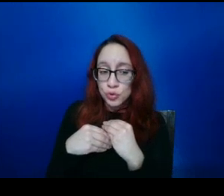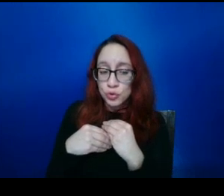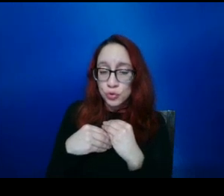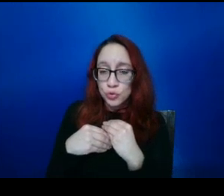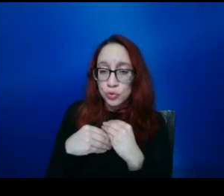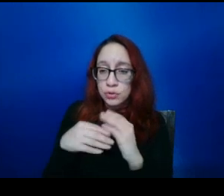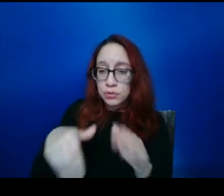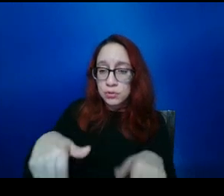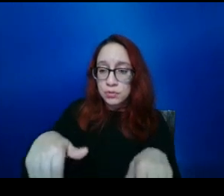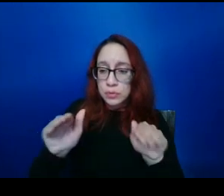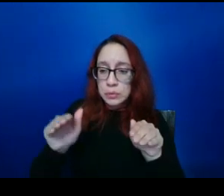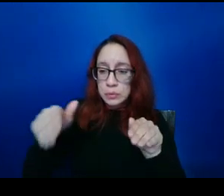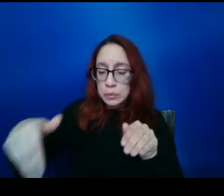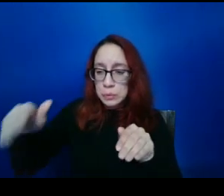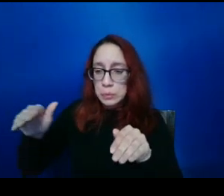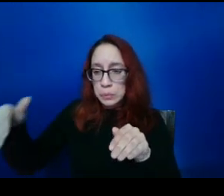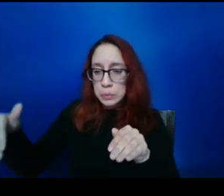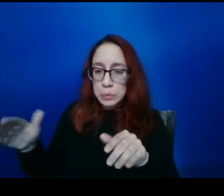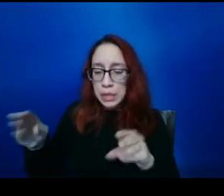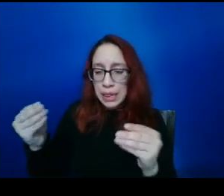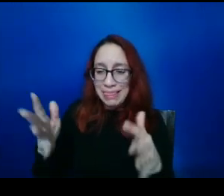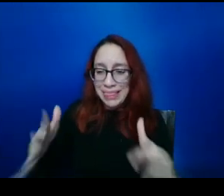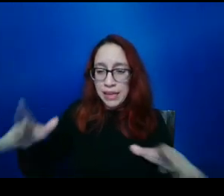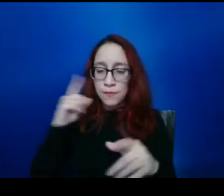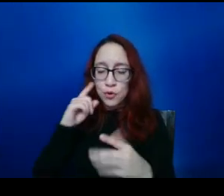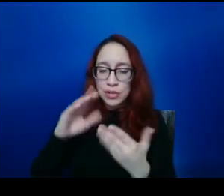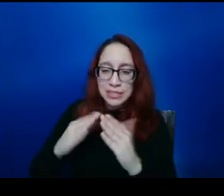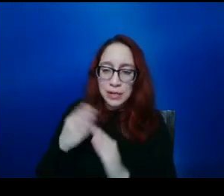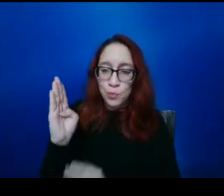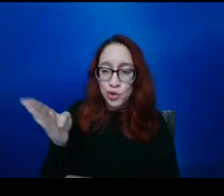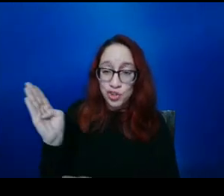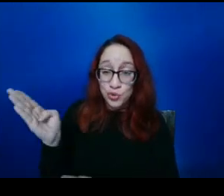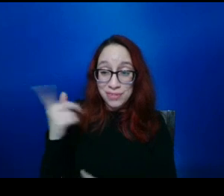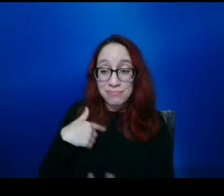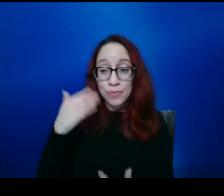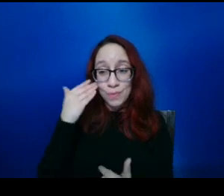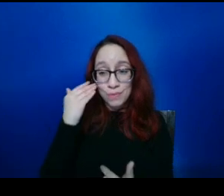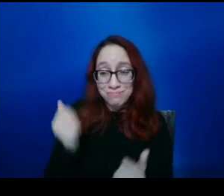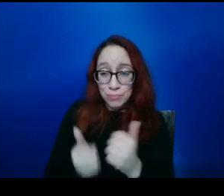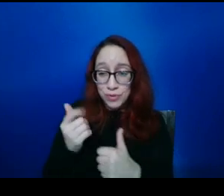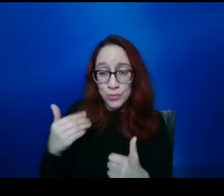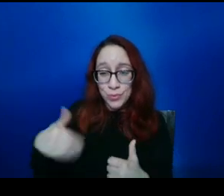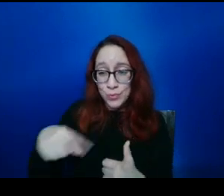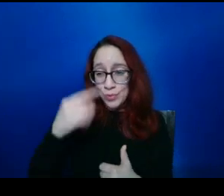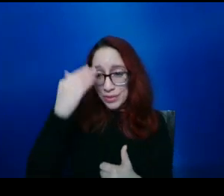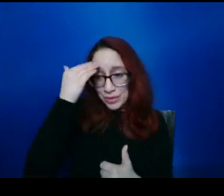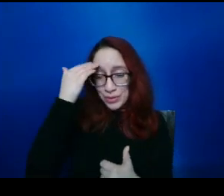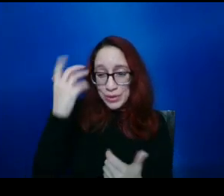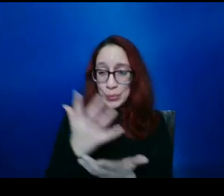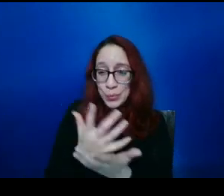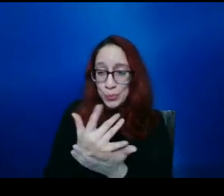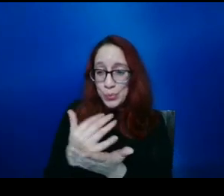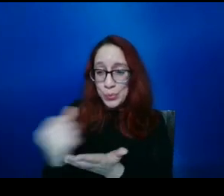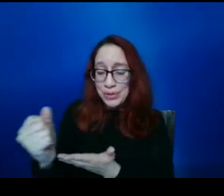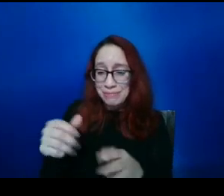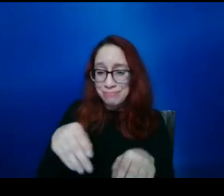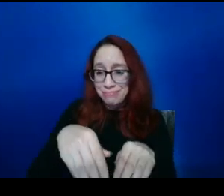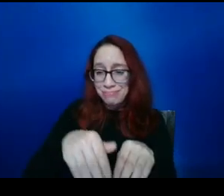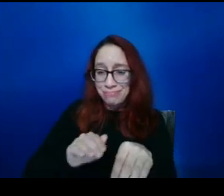cemetery land for the city of Boynton. As most of us know, we are out of plots,